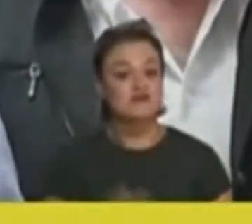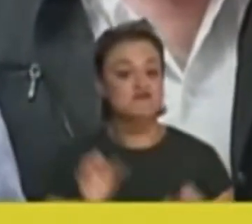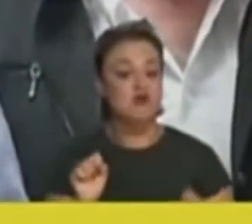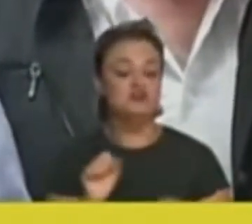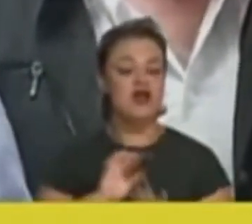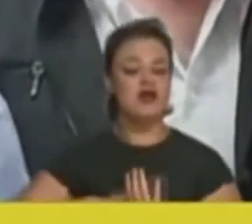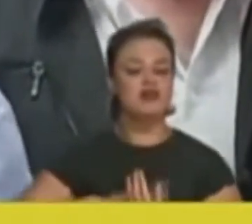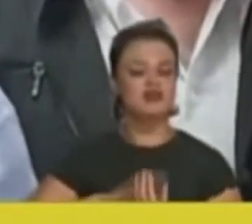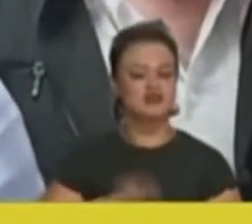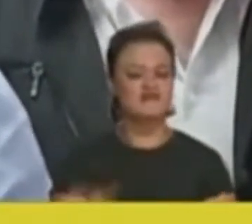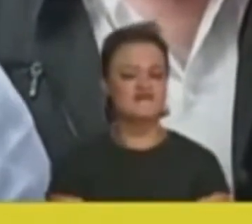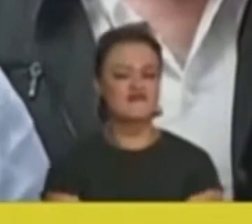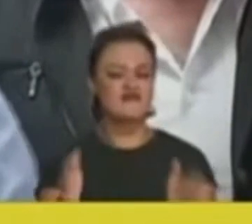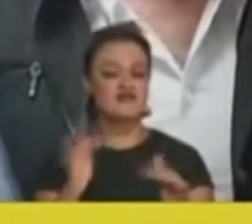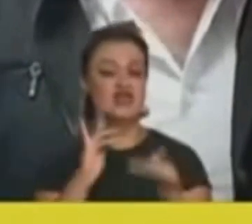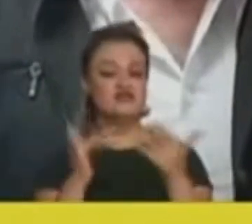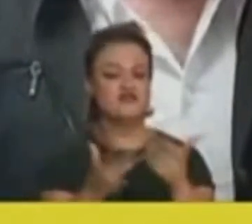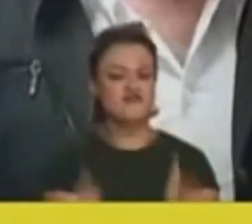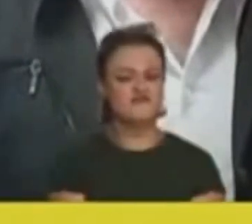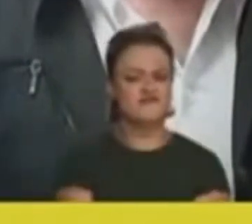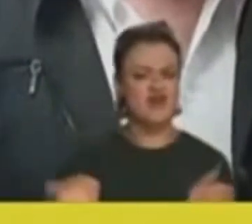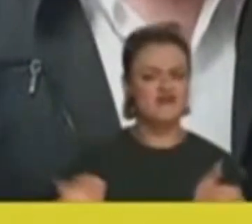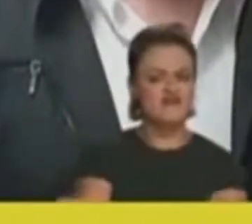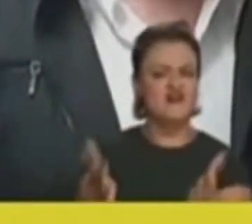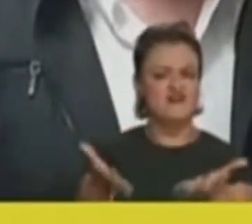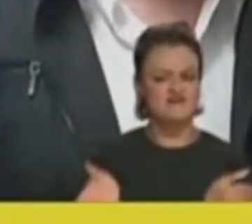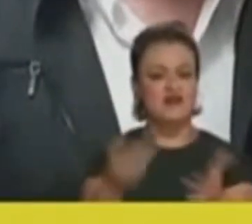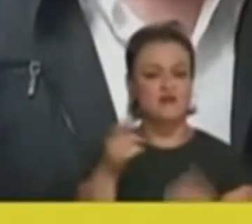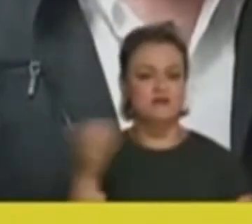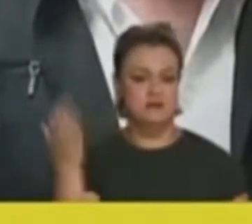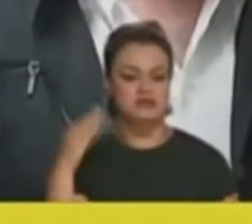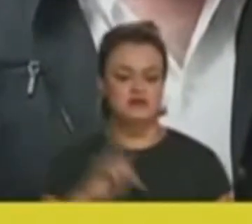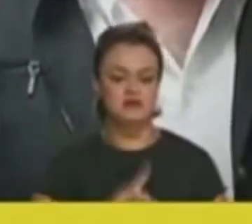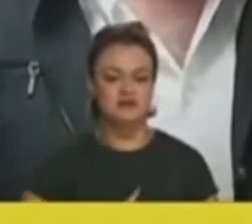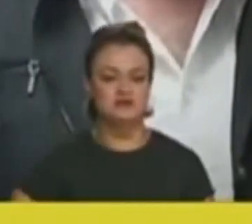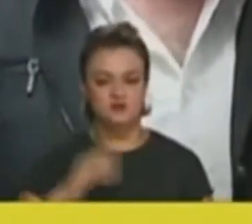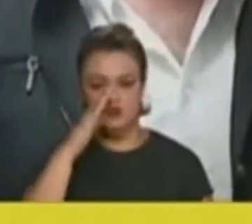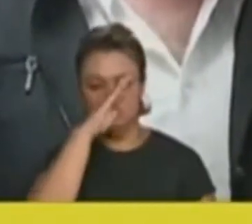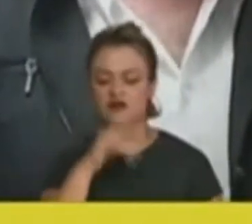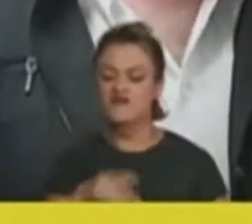so they continue with it. He ran away from this